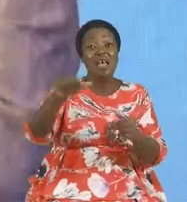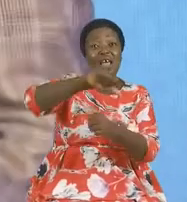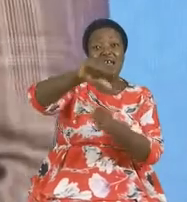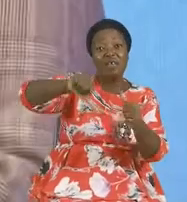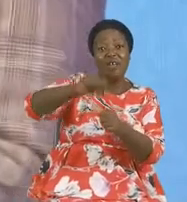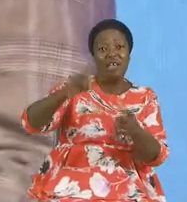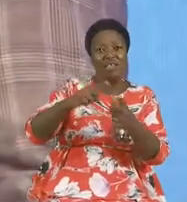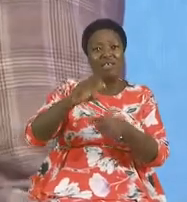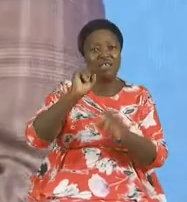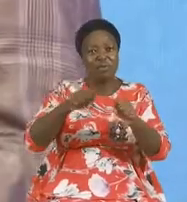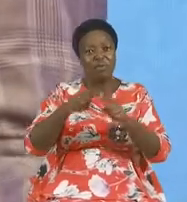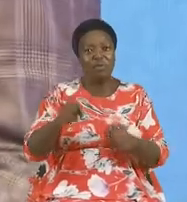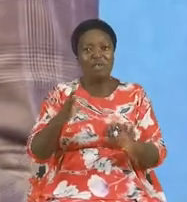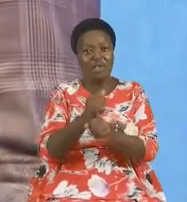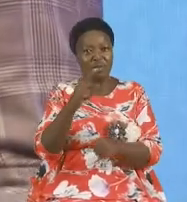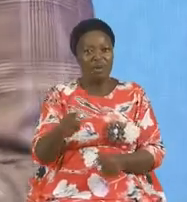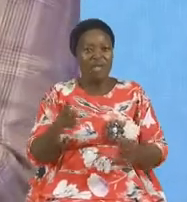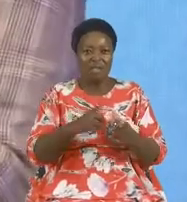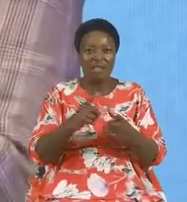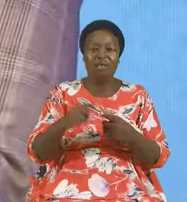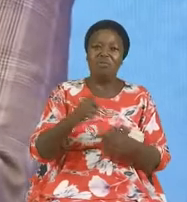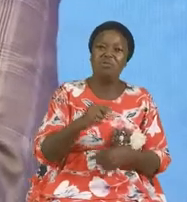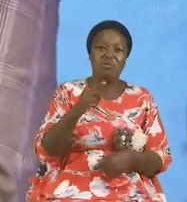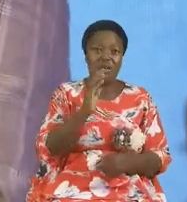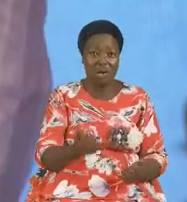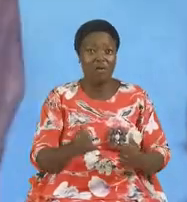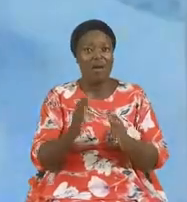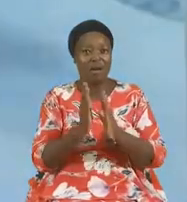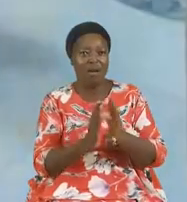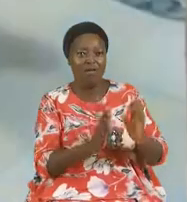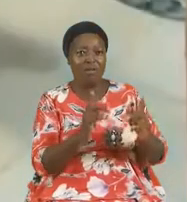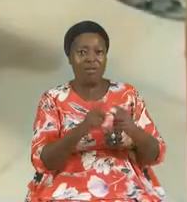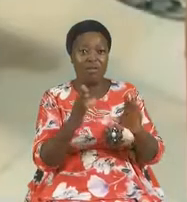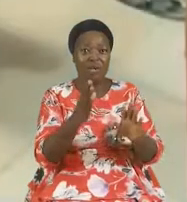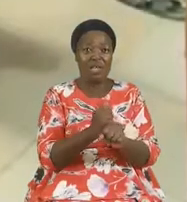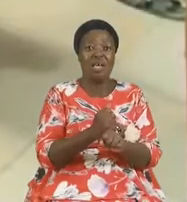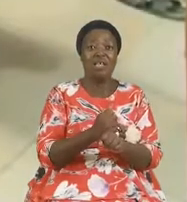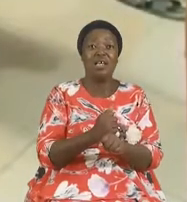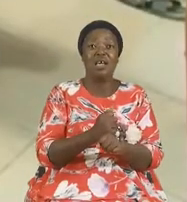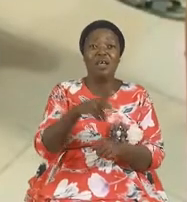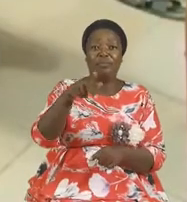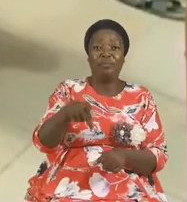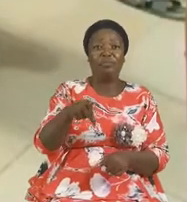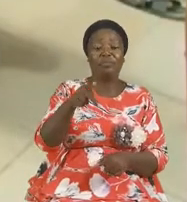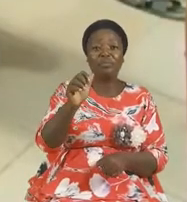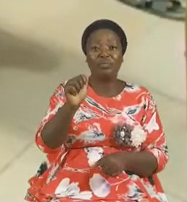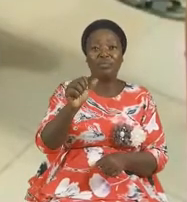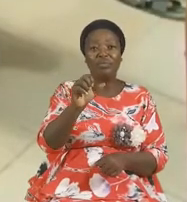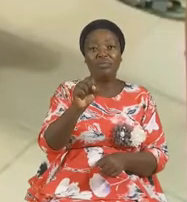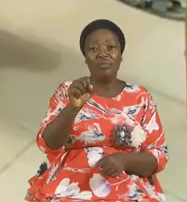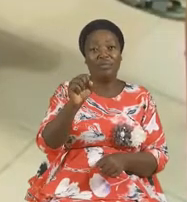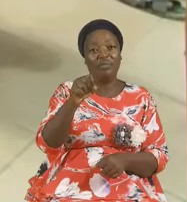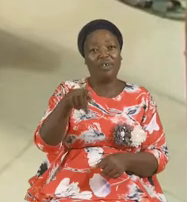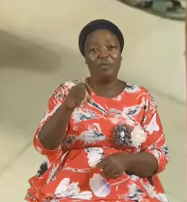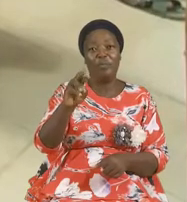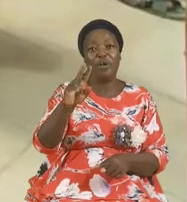because you are in his locality, is able to get you, and then you are in